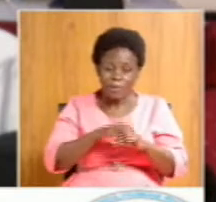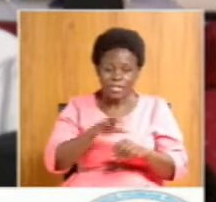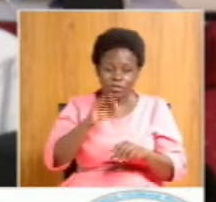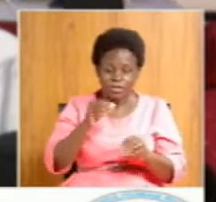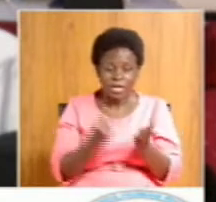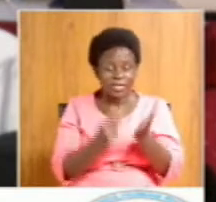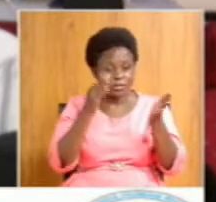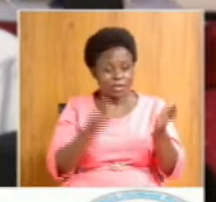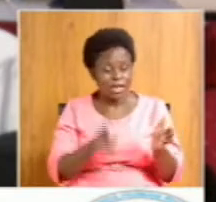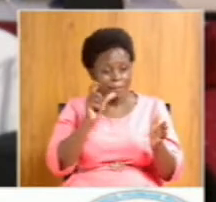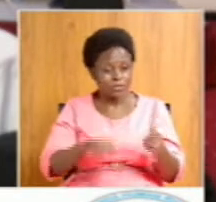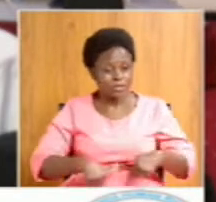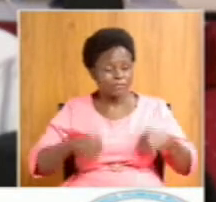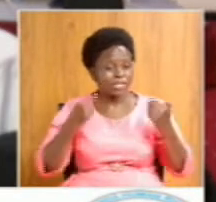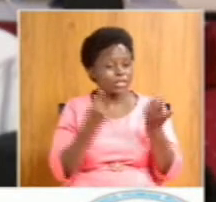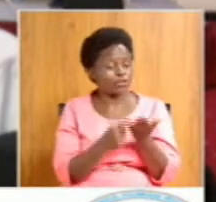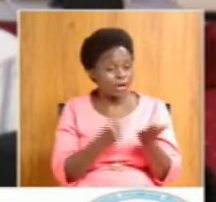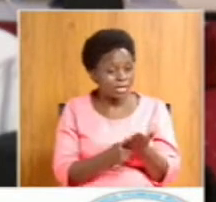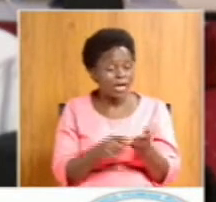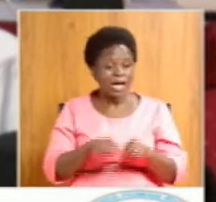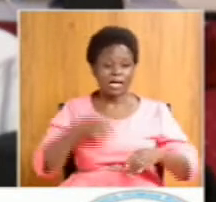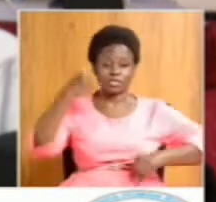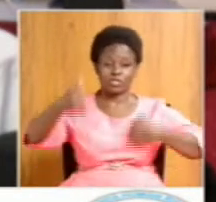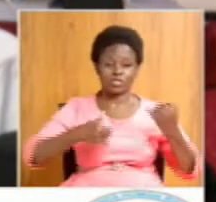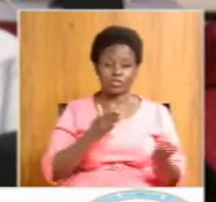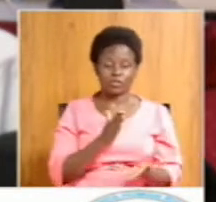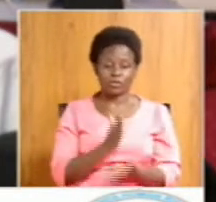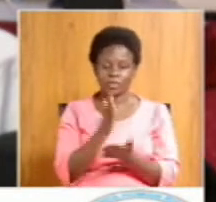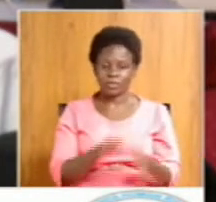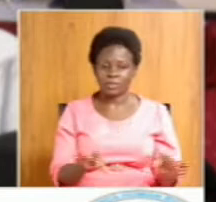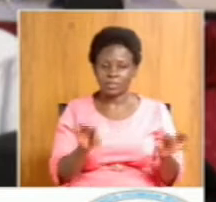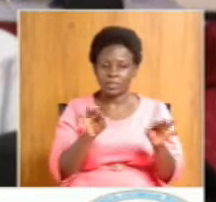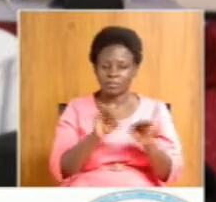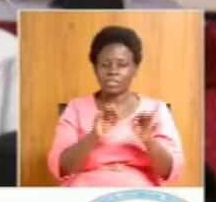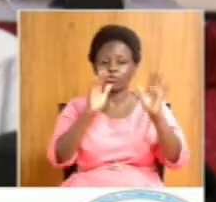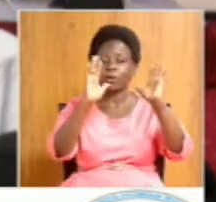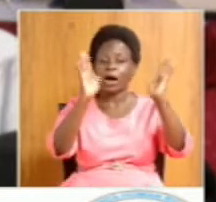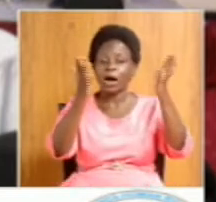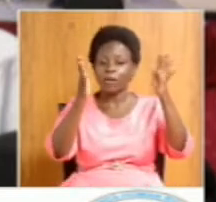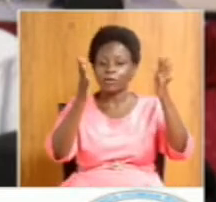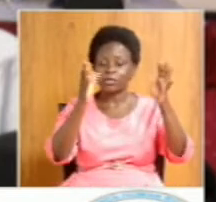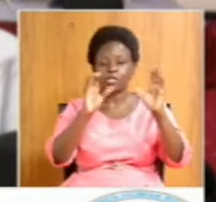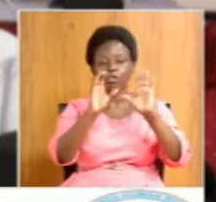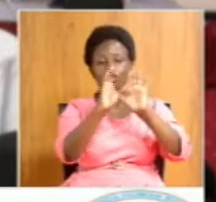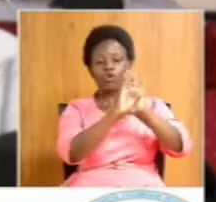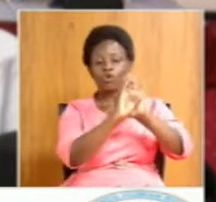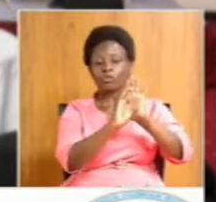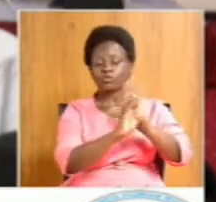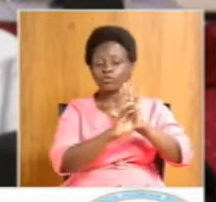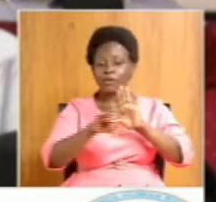Ugandan or as a person living in Uganda, and as you enjoy your rights, it's always important for you to appreciate that the constitutional